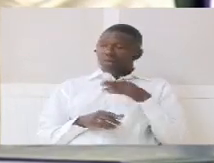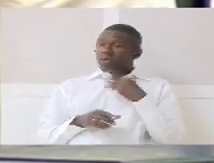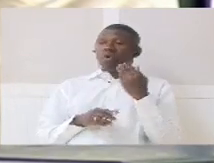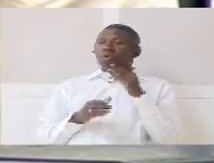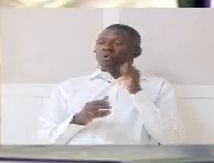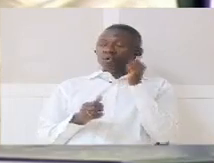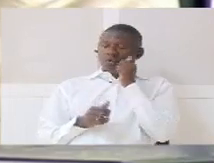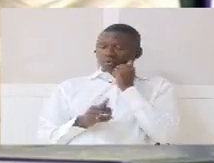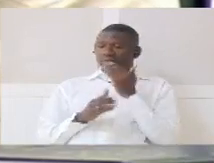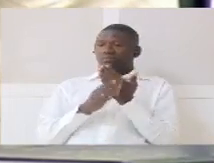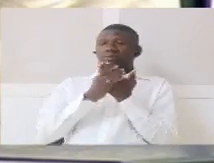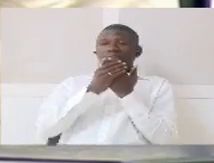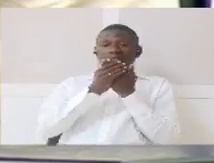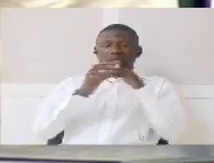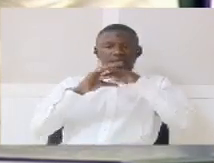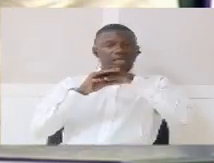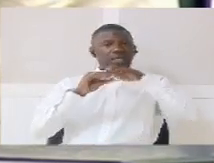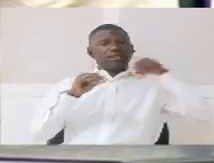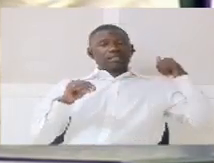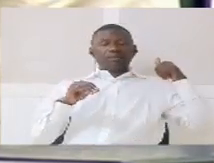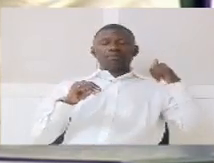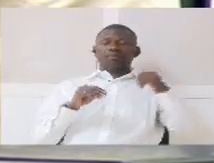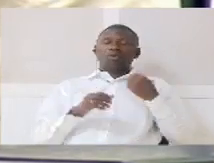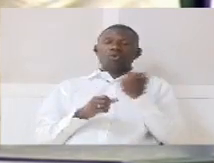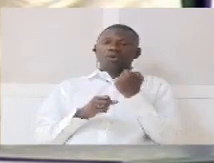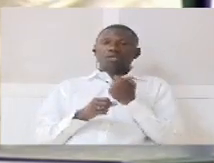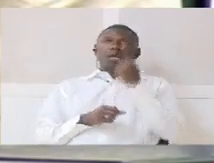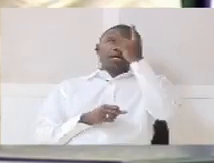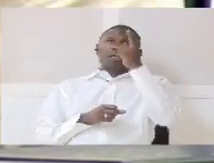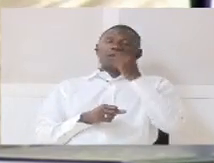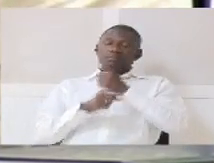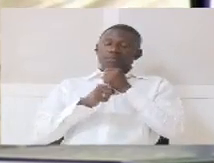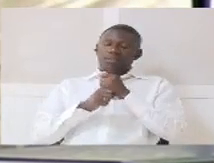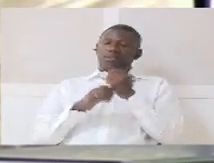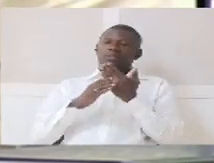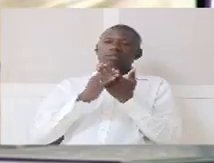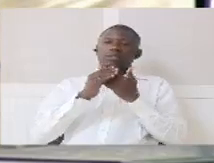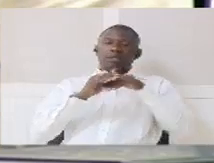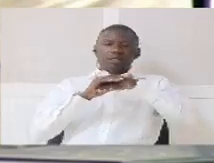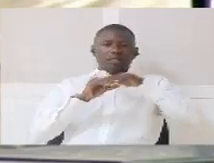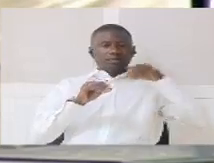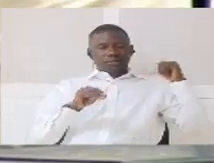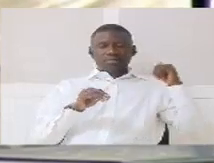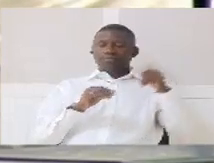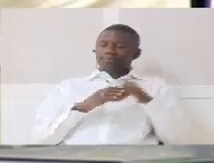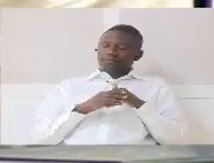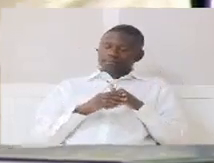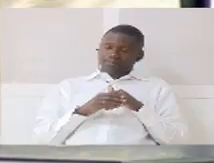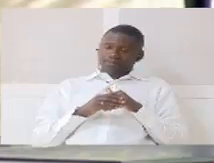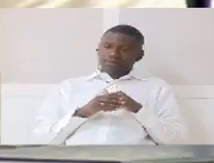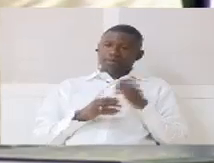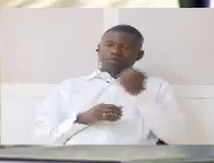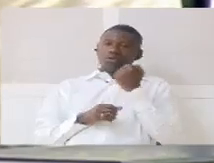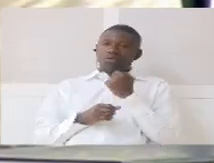escapes from their trap. It's because of Allah makes him escape. Because UDP Molana